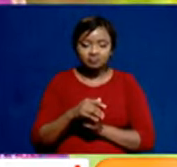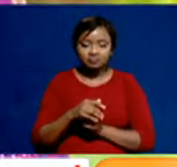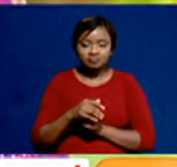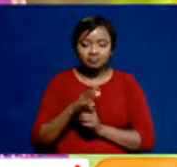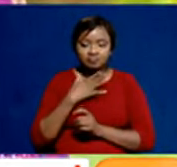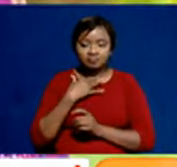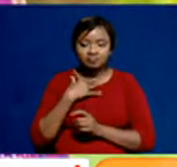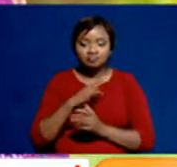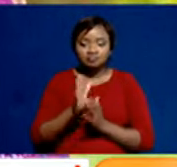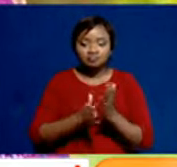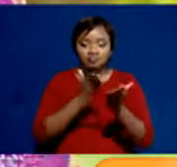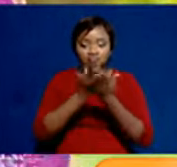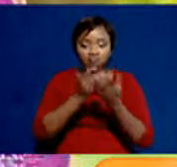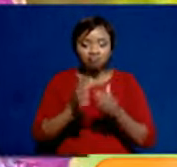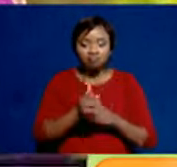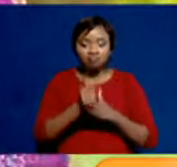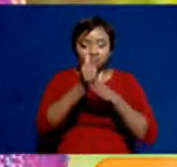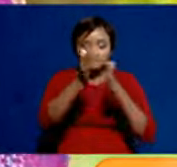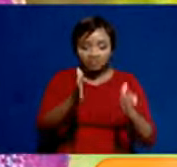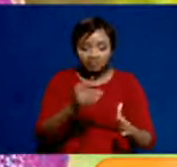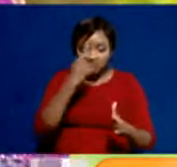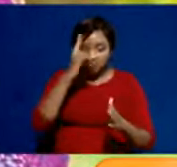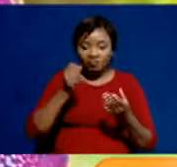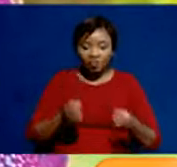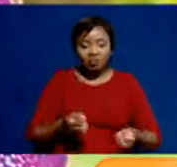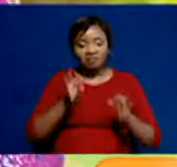official opposition. We had not asked them to.